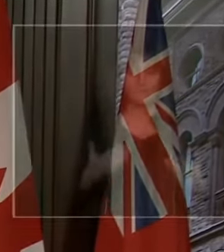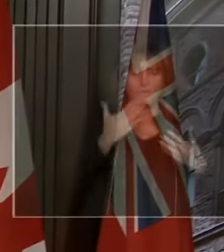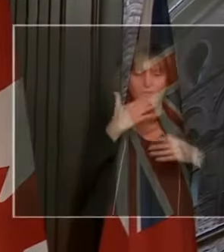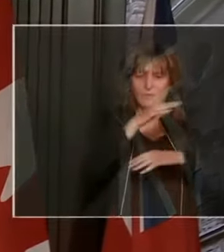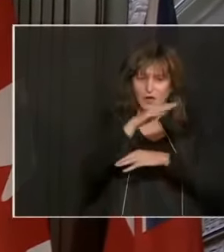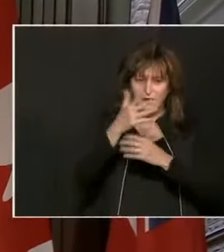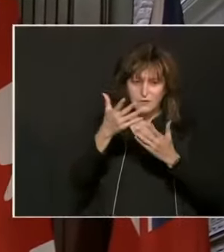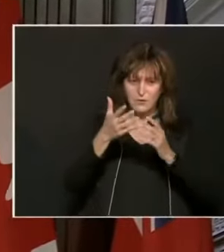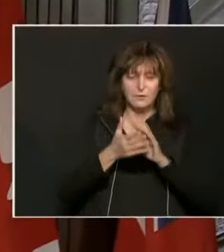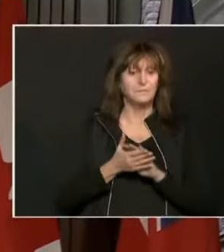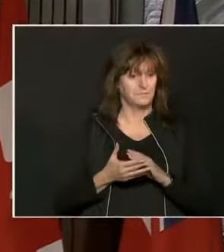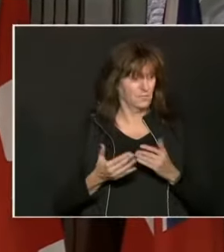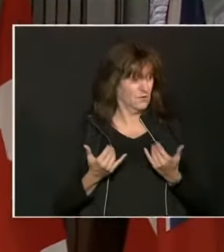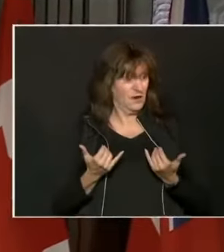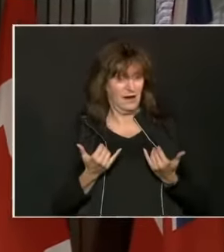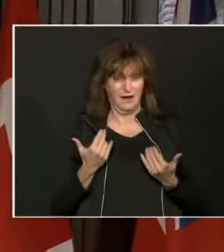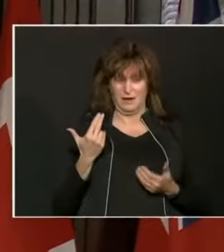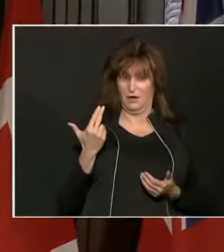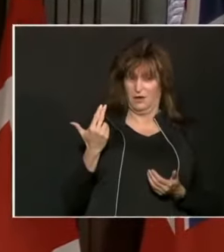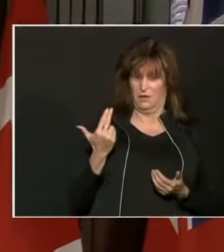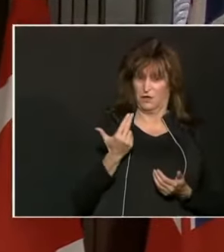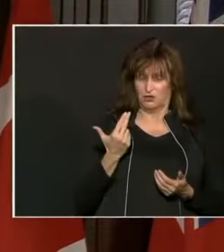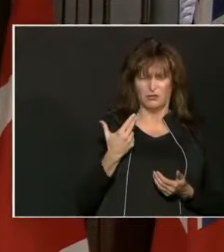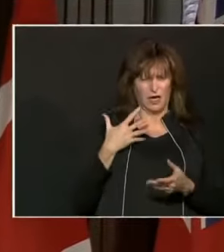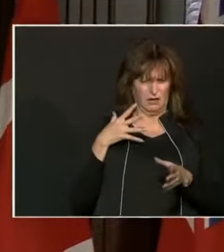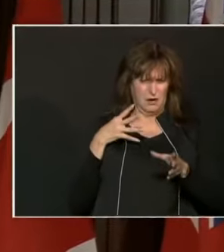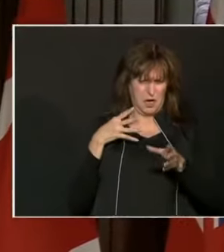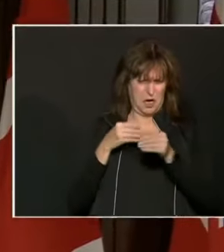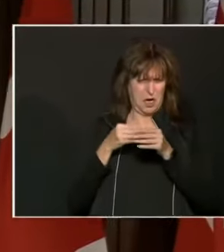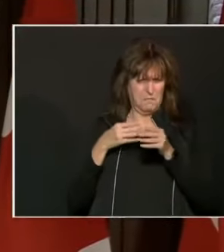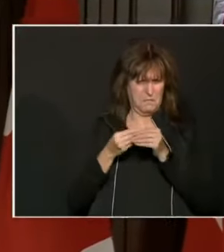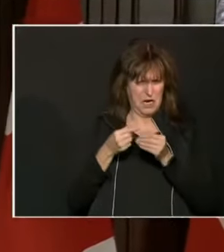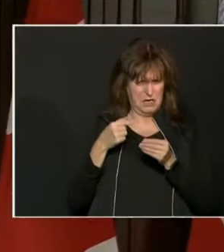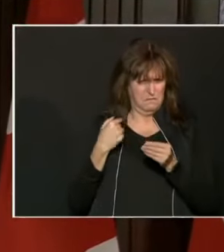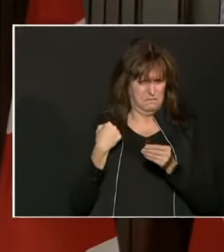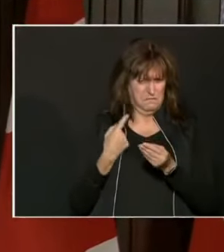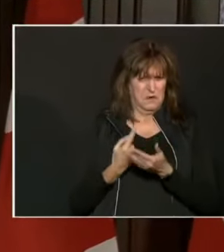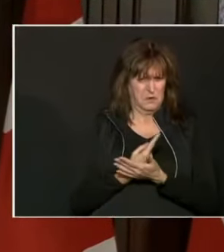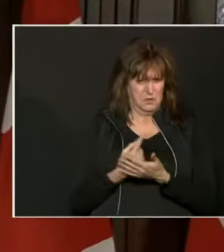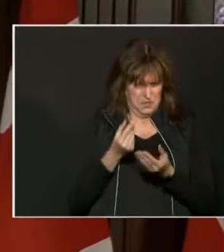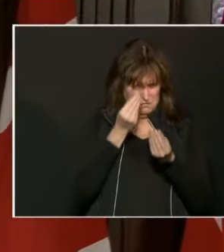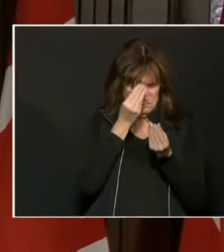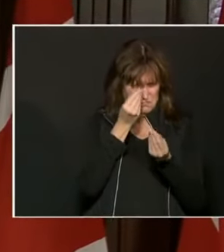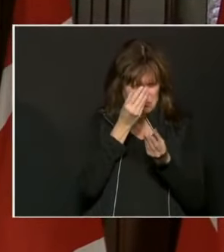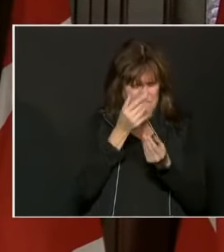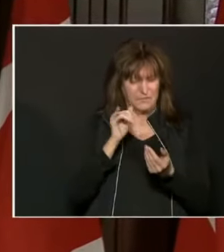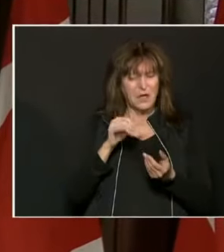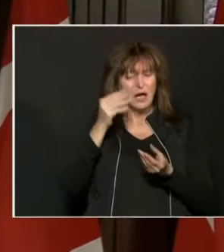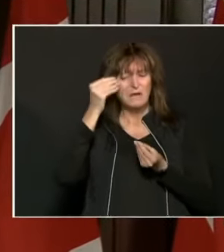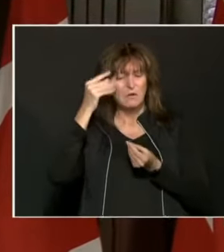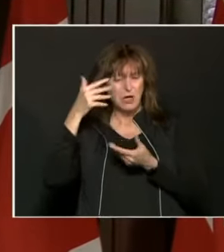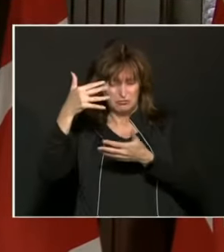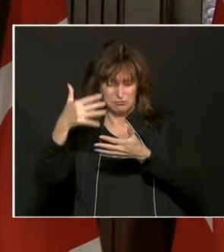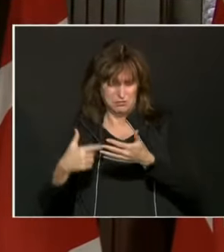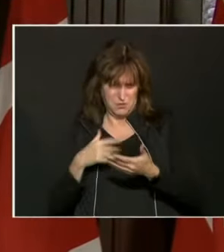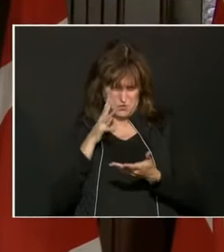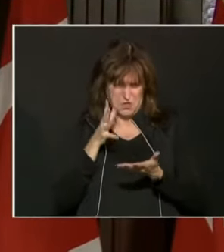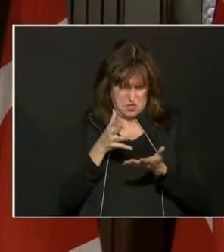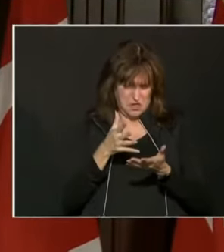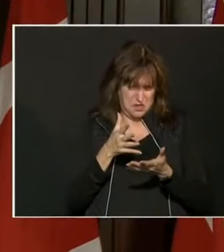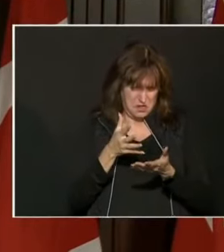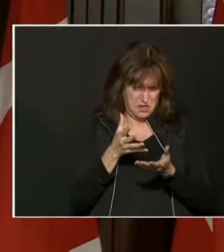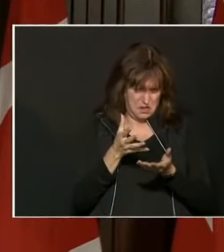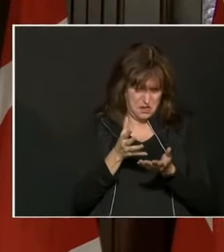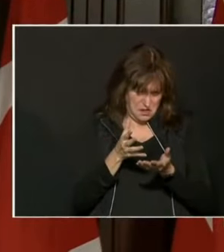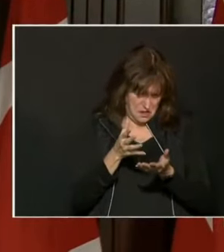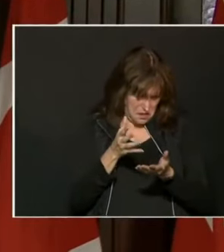Thursday, and we'll give you updates of how the week has gone with the data. But before that, as we promised 2 weeks ago, we would bring Dr. Brown back